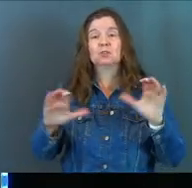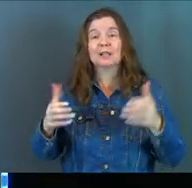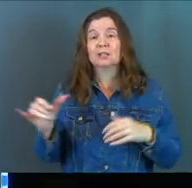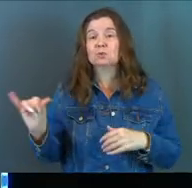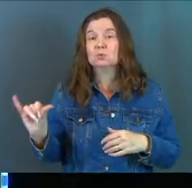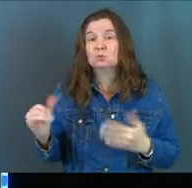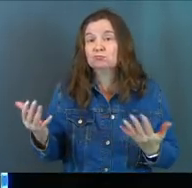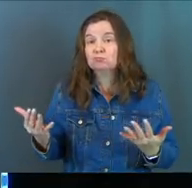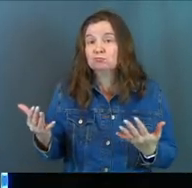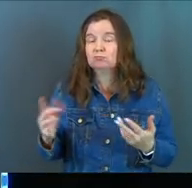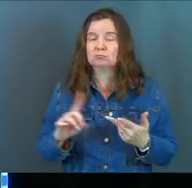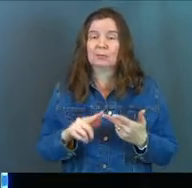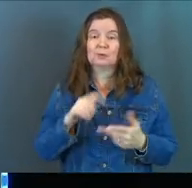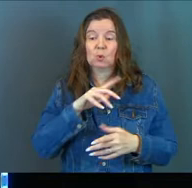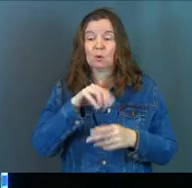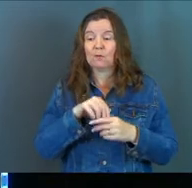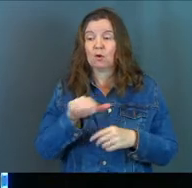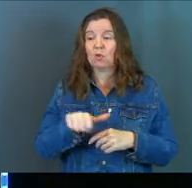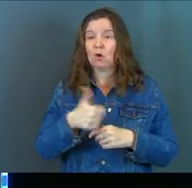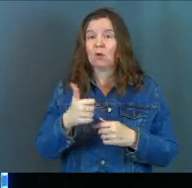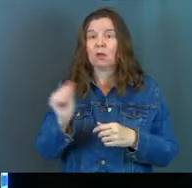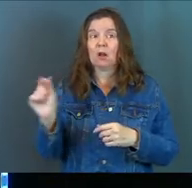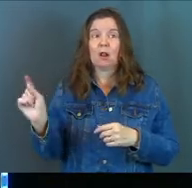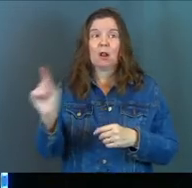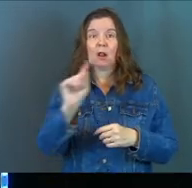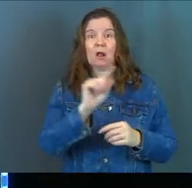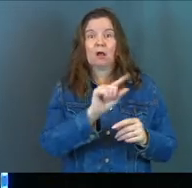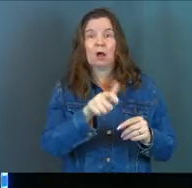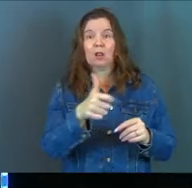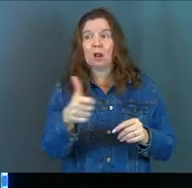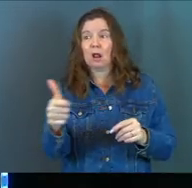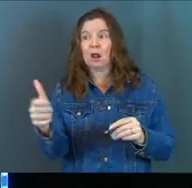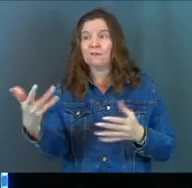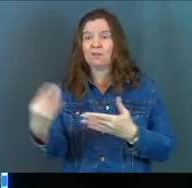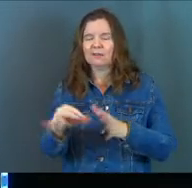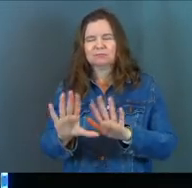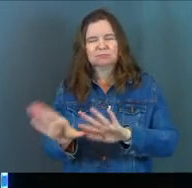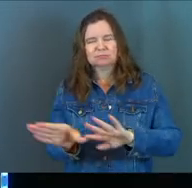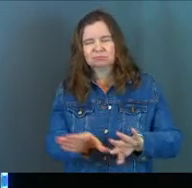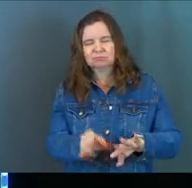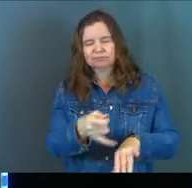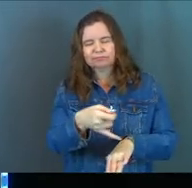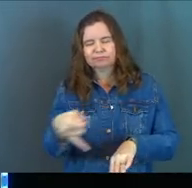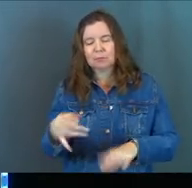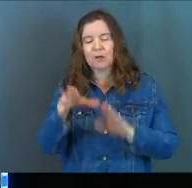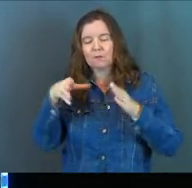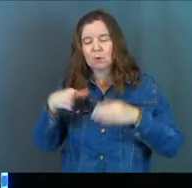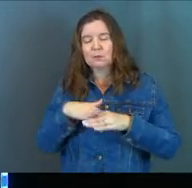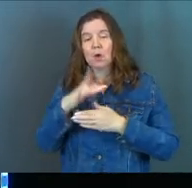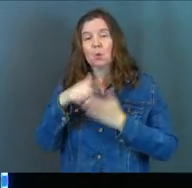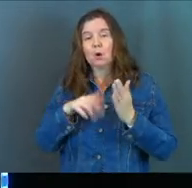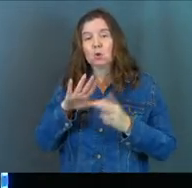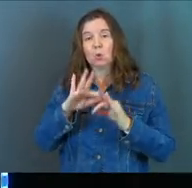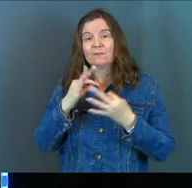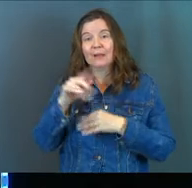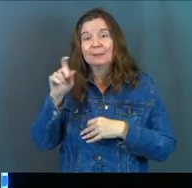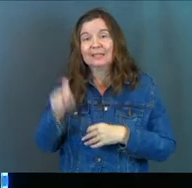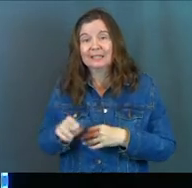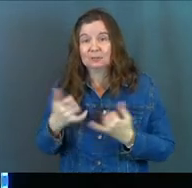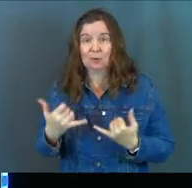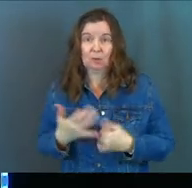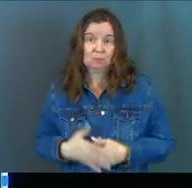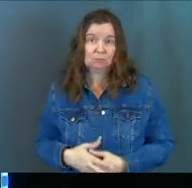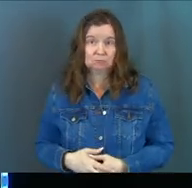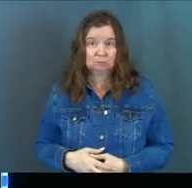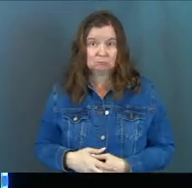as well. And maybe don't get involved in all the other things that everybody else is getting involved in. Maybe just focus on what your family needs right